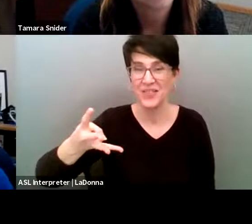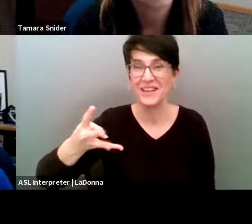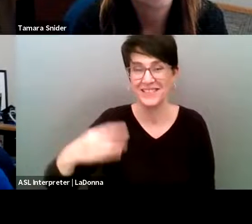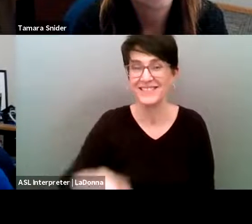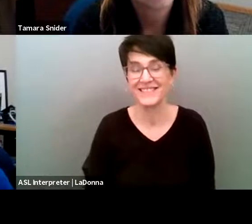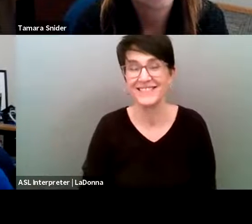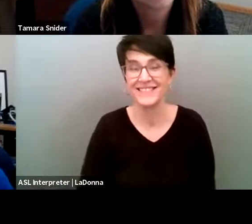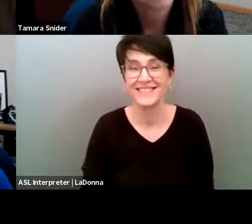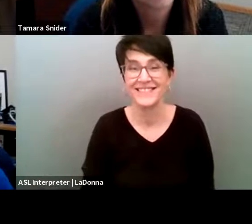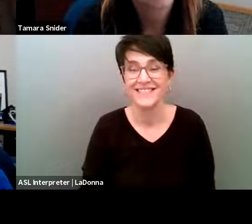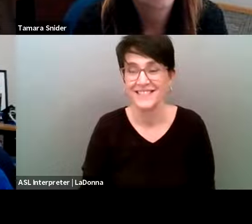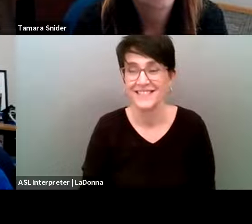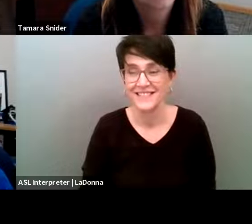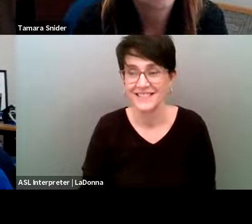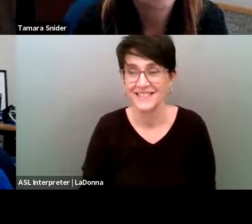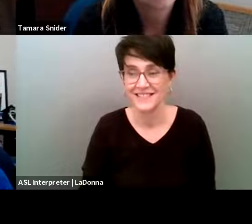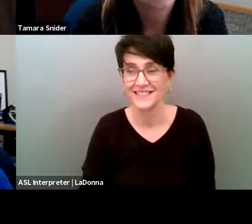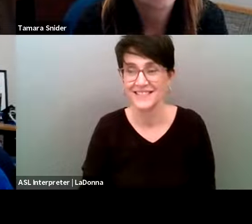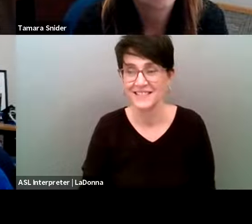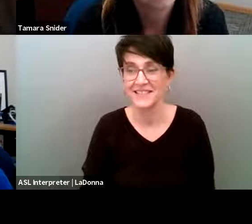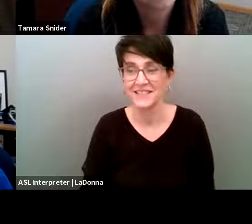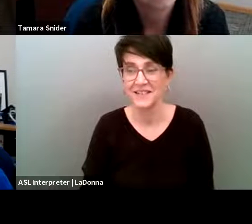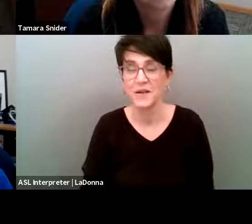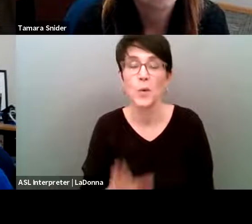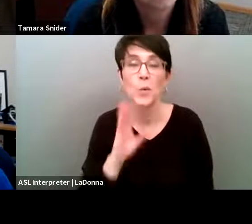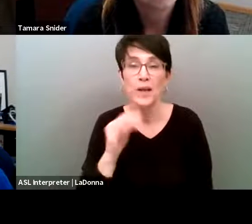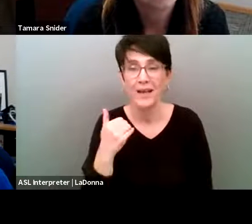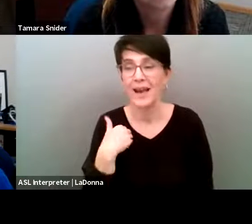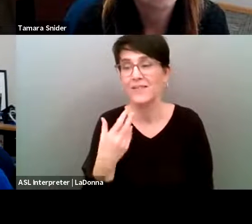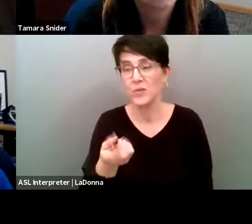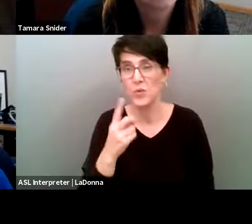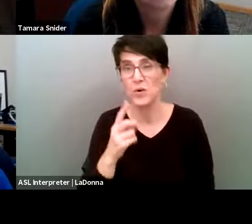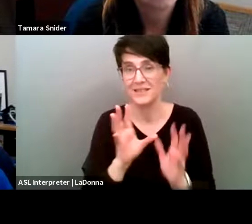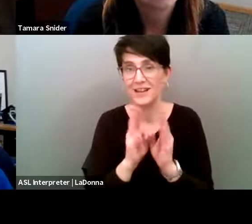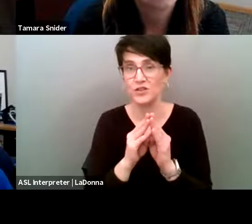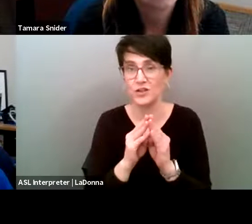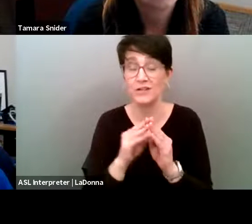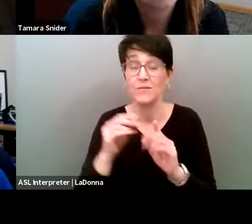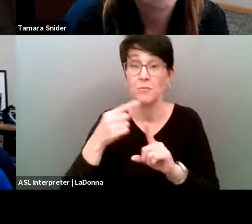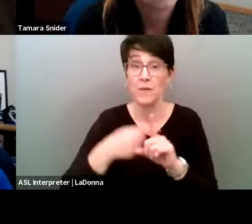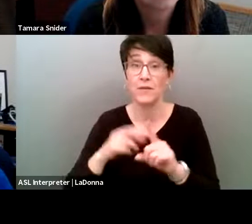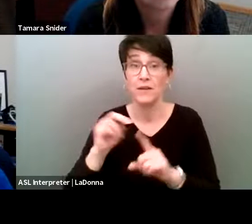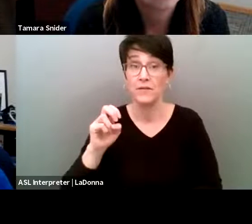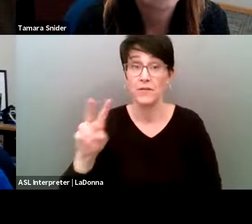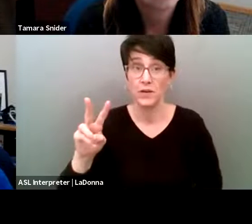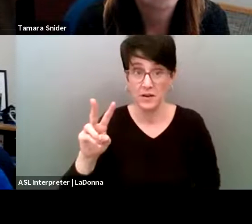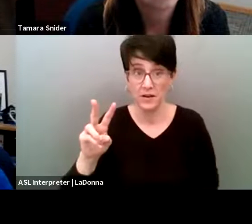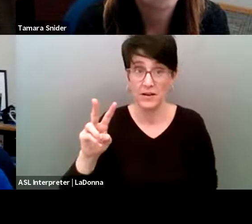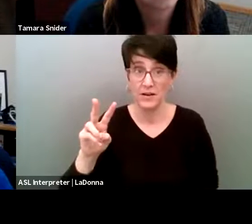So we are going to be having a session on